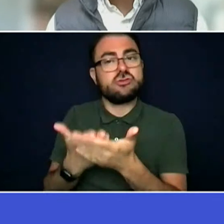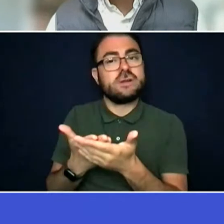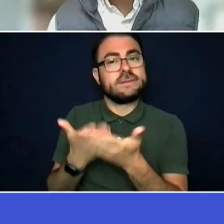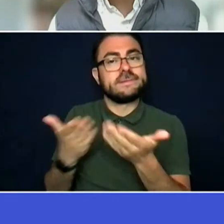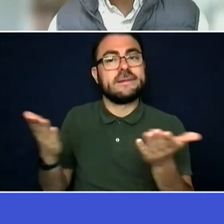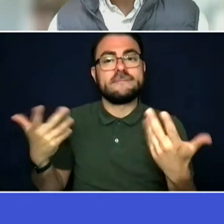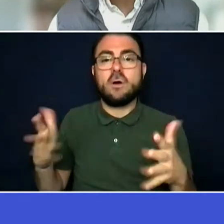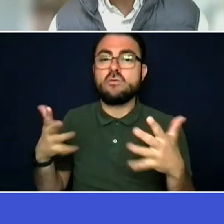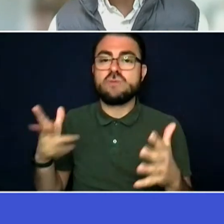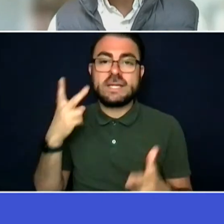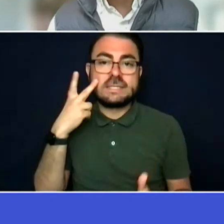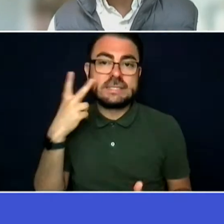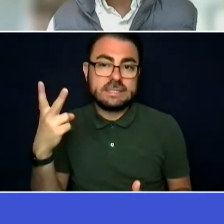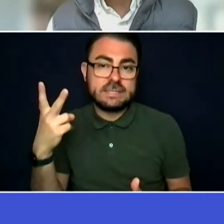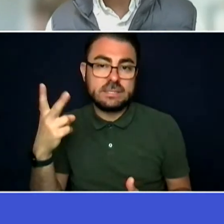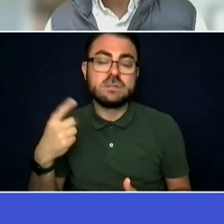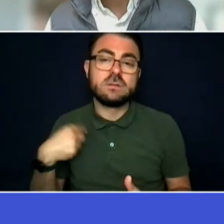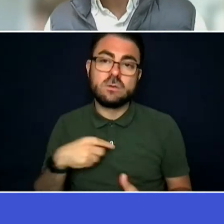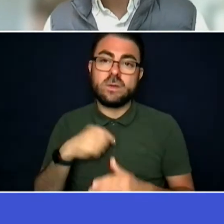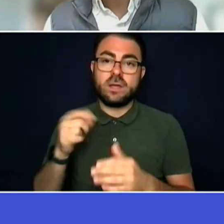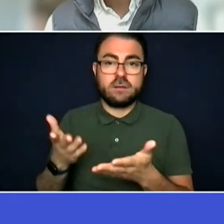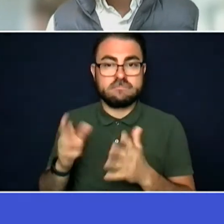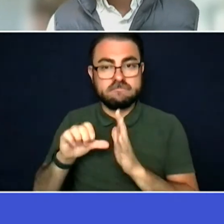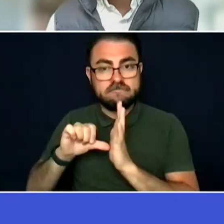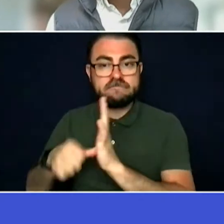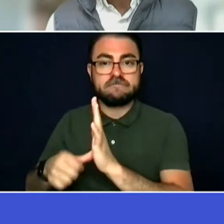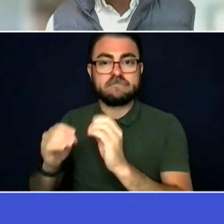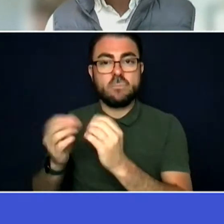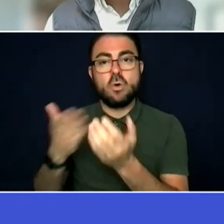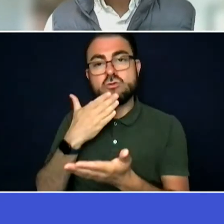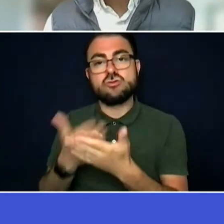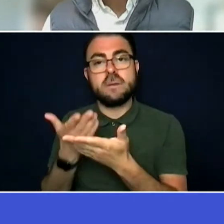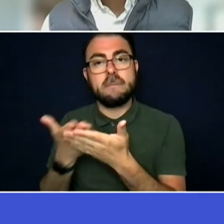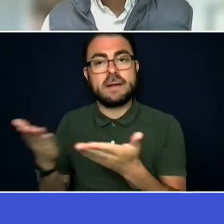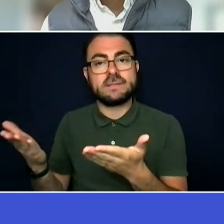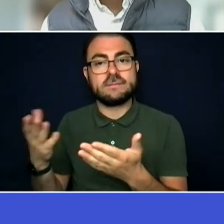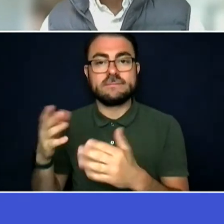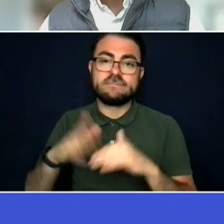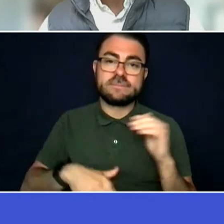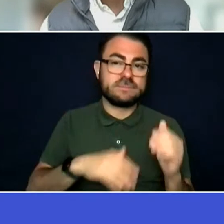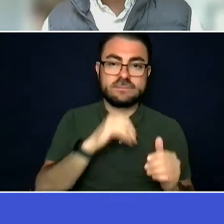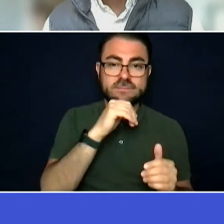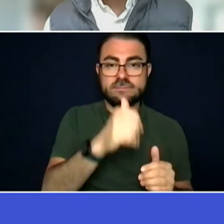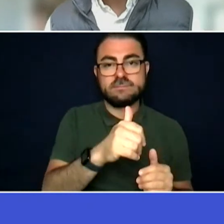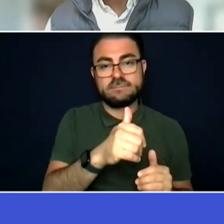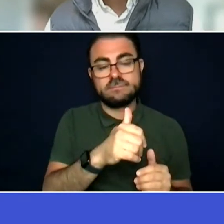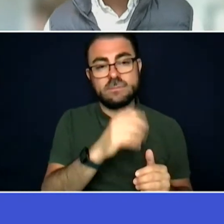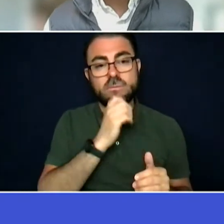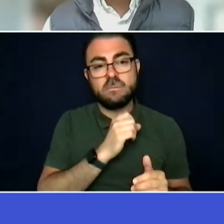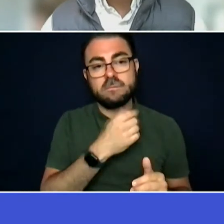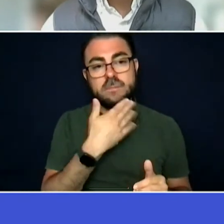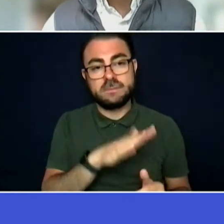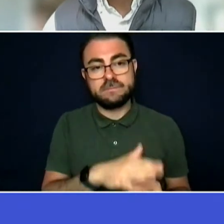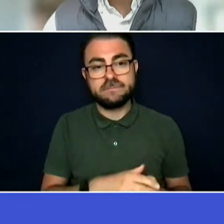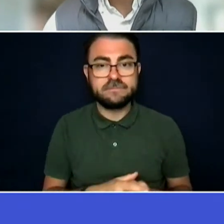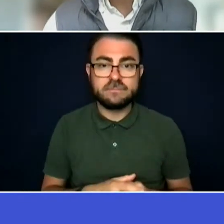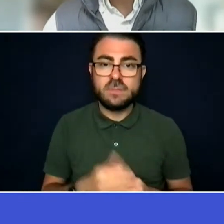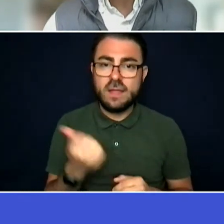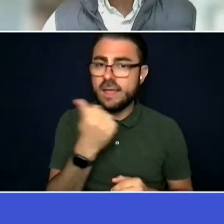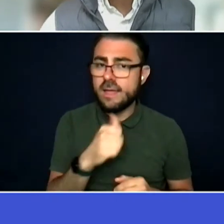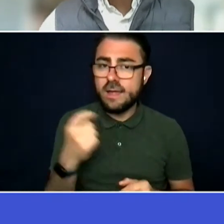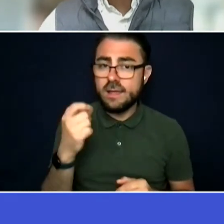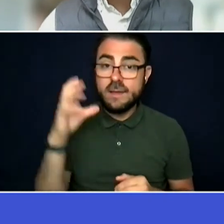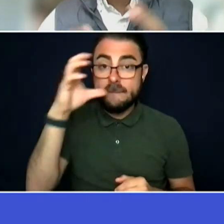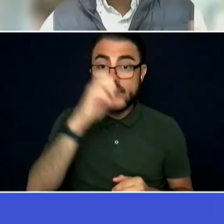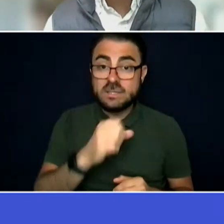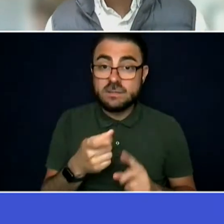that we can surface those and elevate those and celebrate those. Additionally, is there anything vital that's missing from the current draft